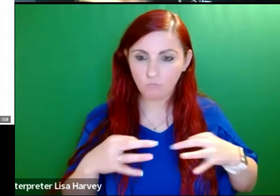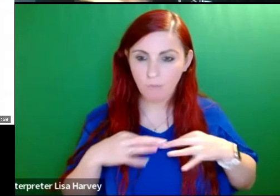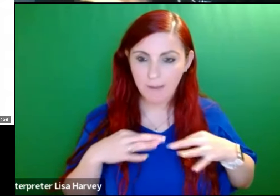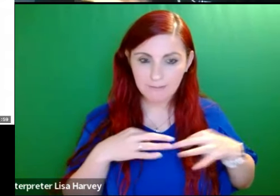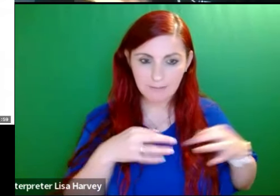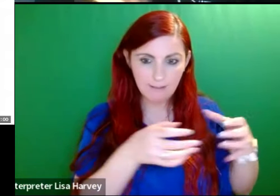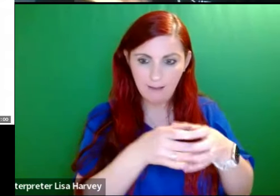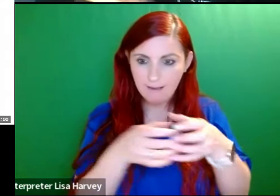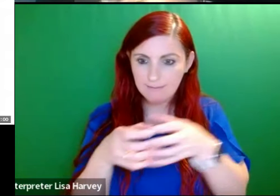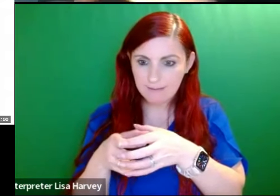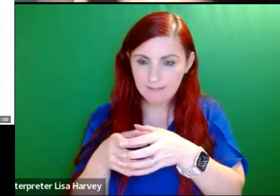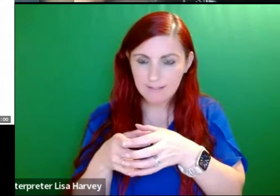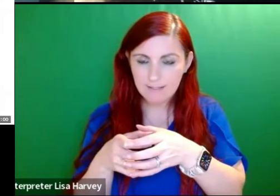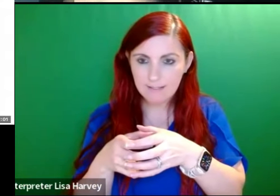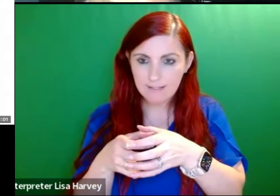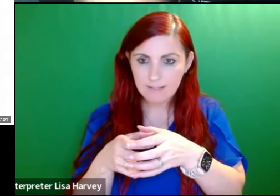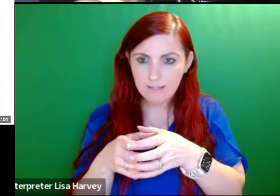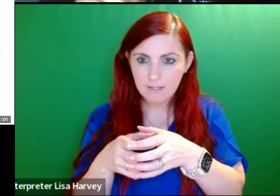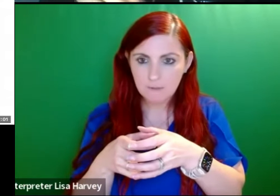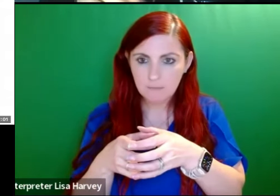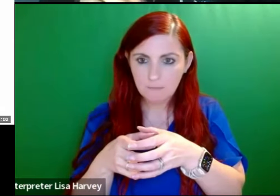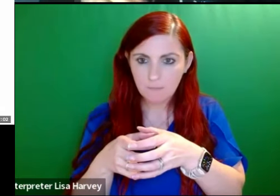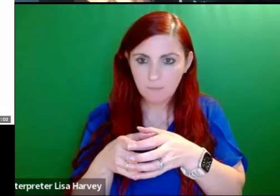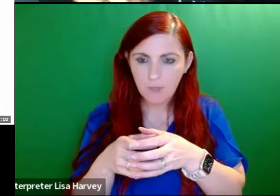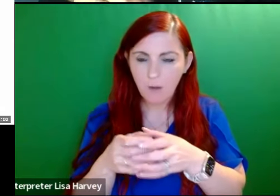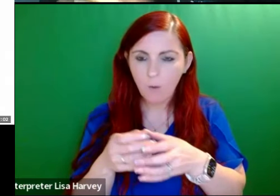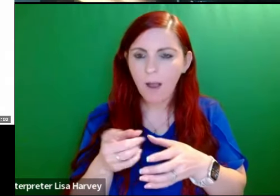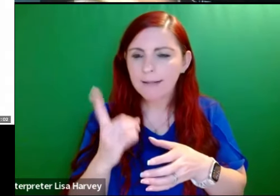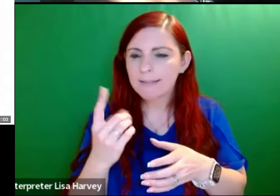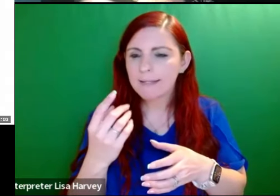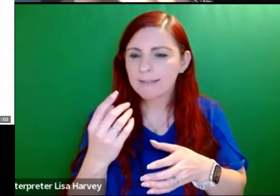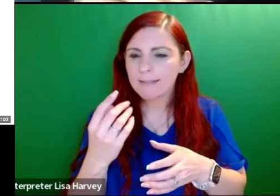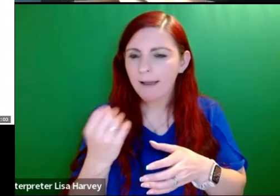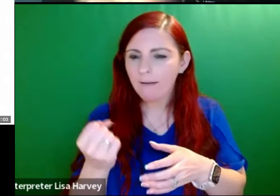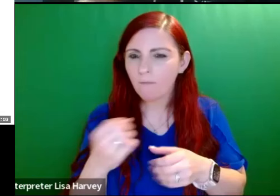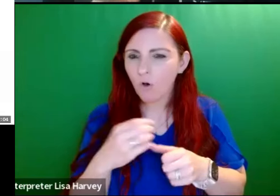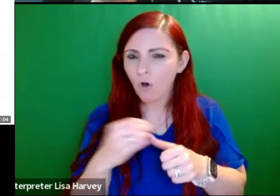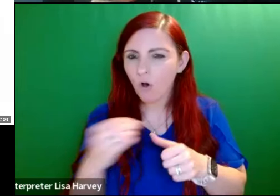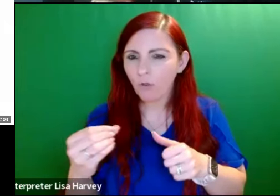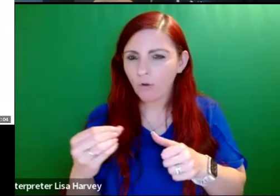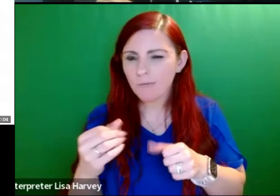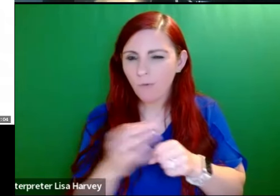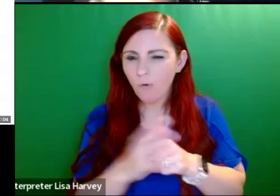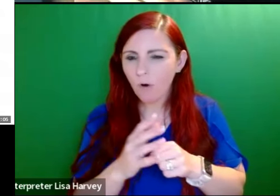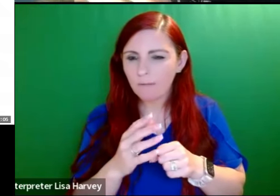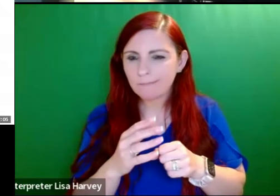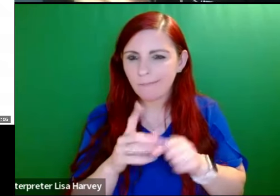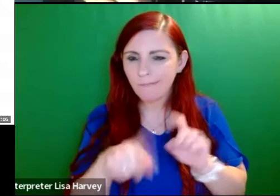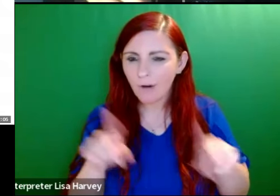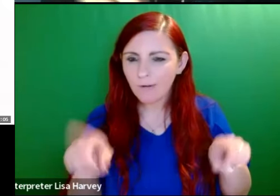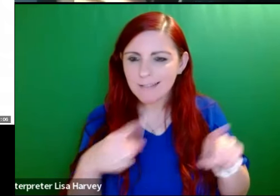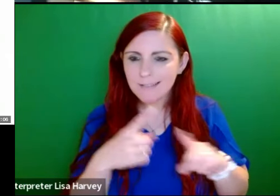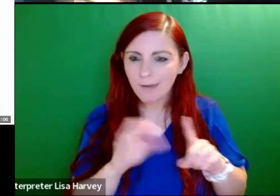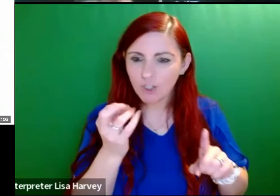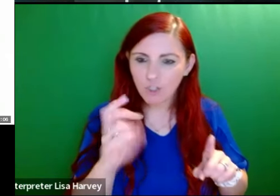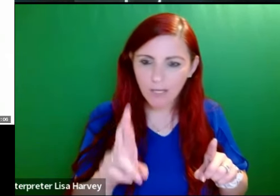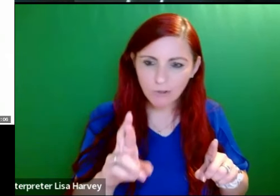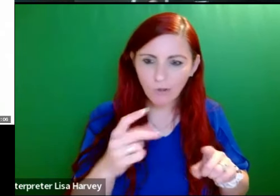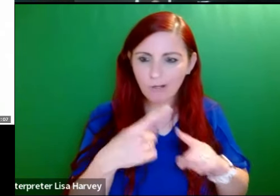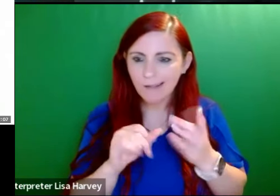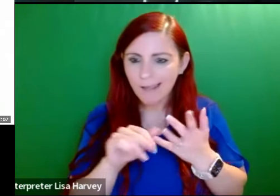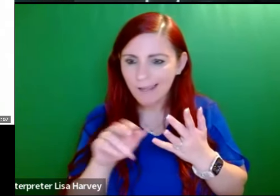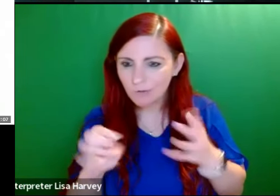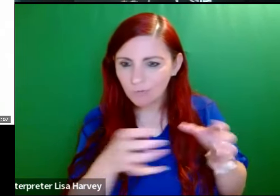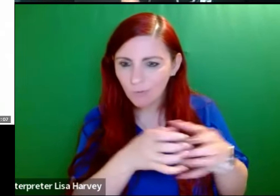classes. I did have some distributions for various demographics like gender and so on, but I don't have